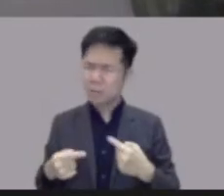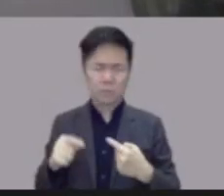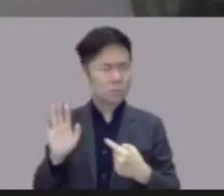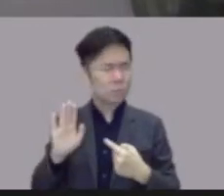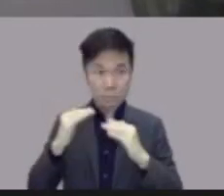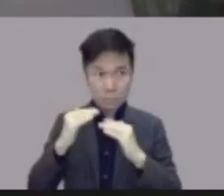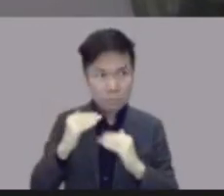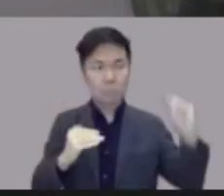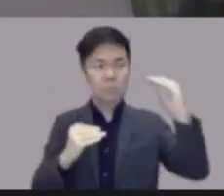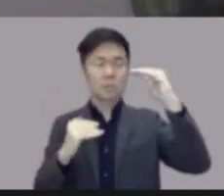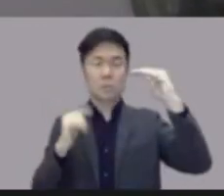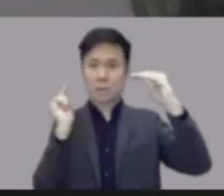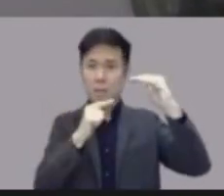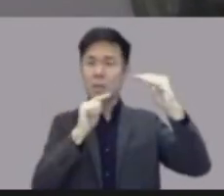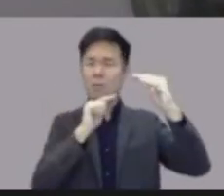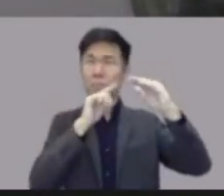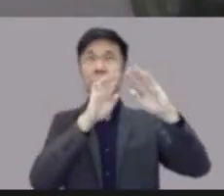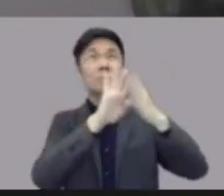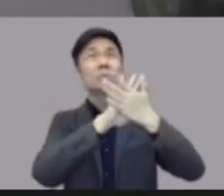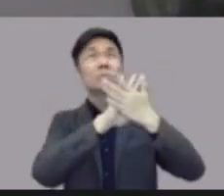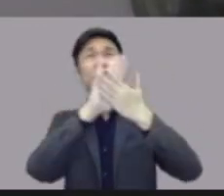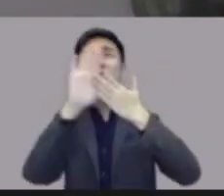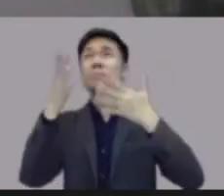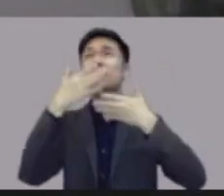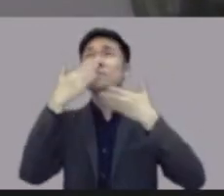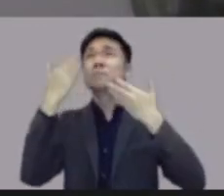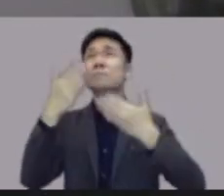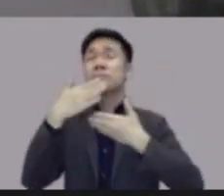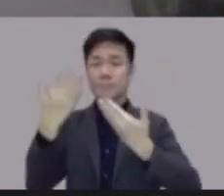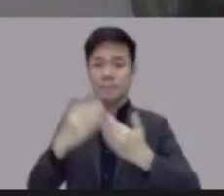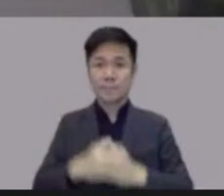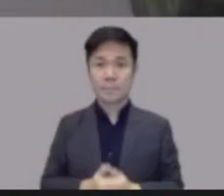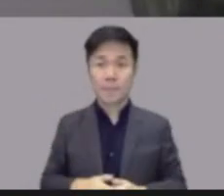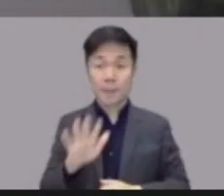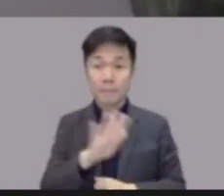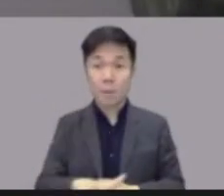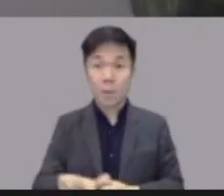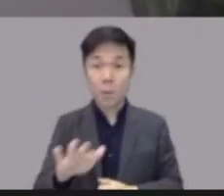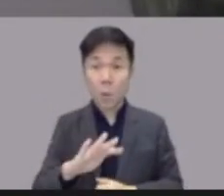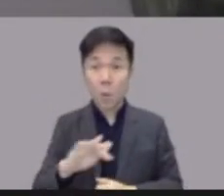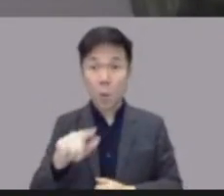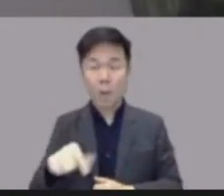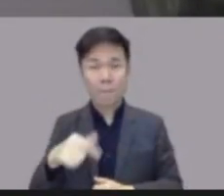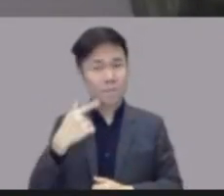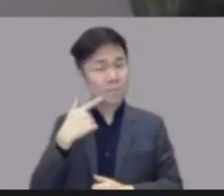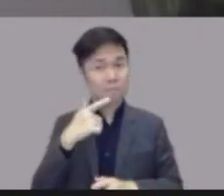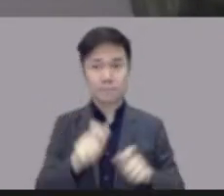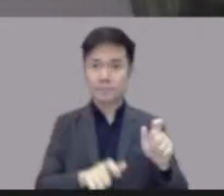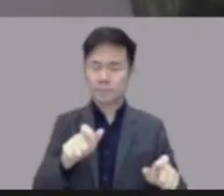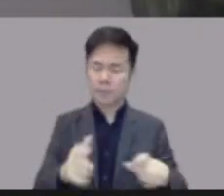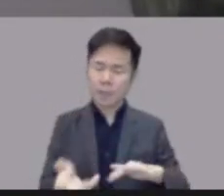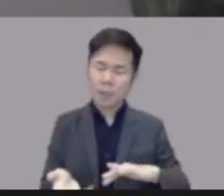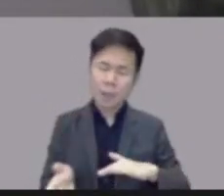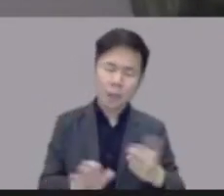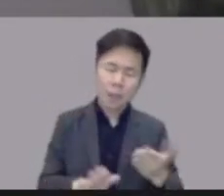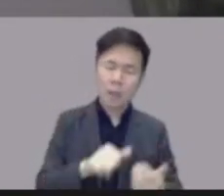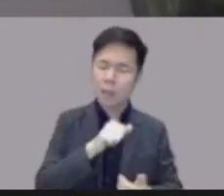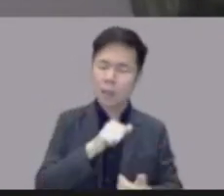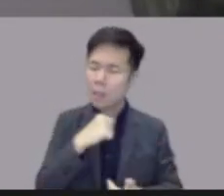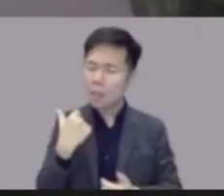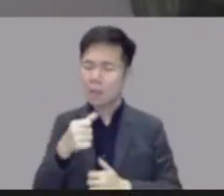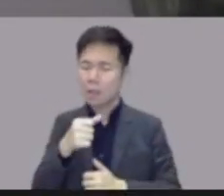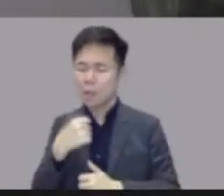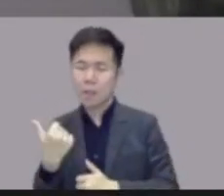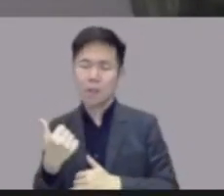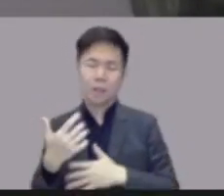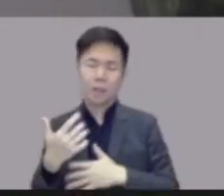pollution as the largest environmental risk factor for disease and premature death globally air pollution accounts for over